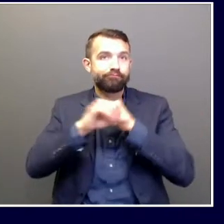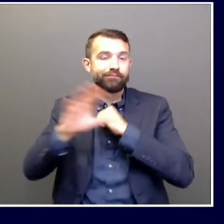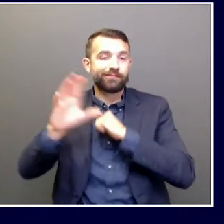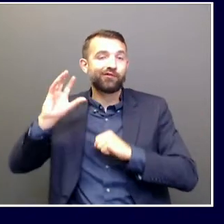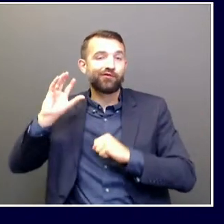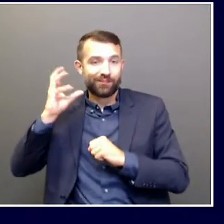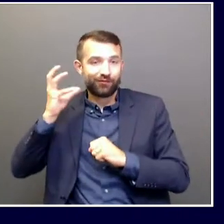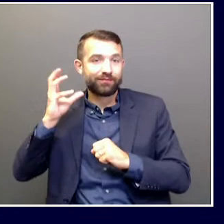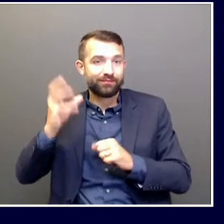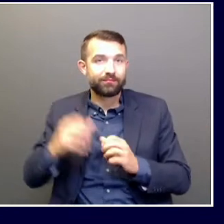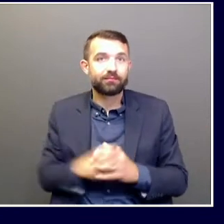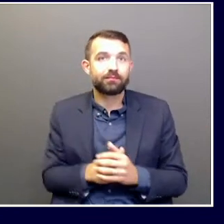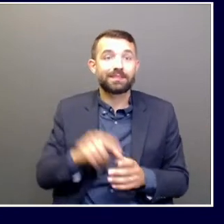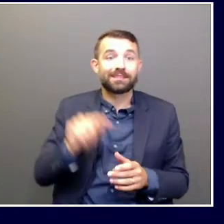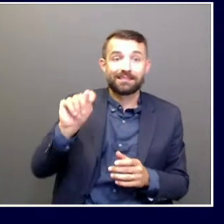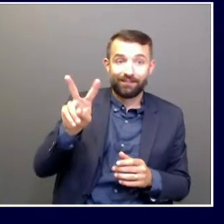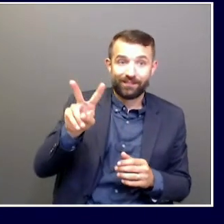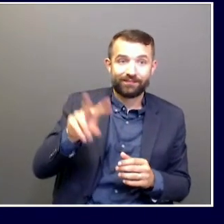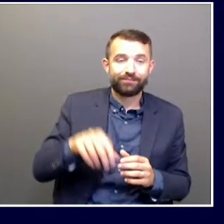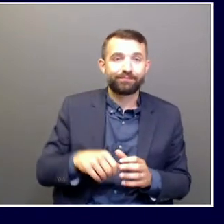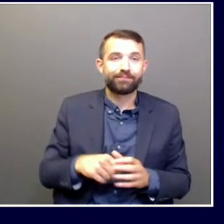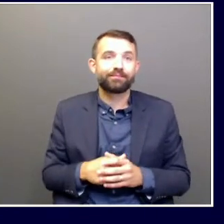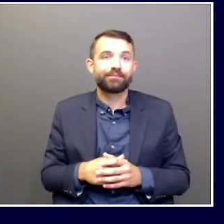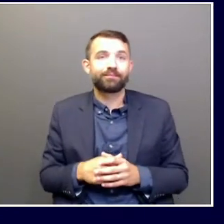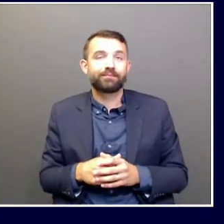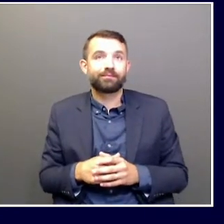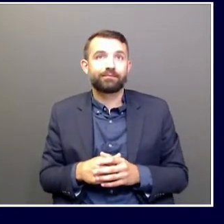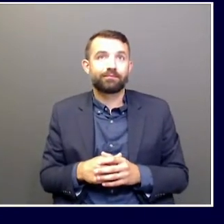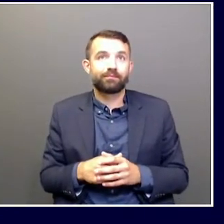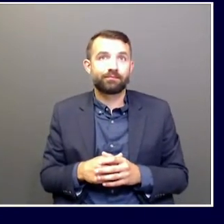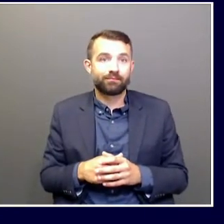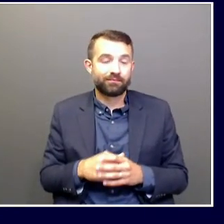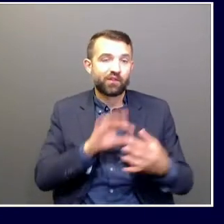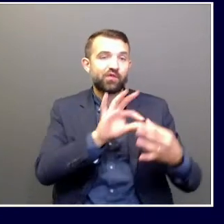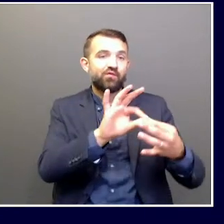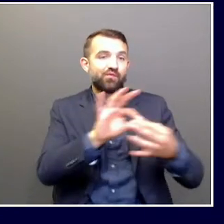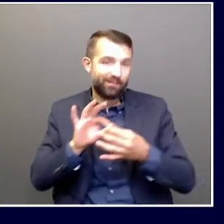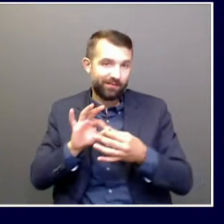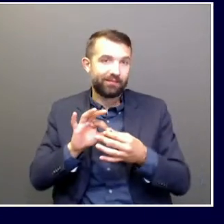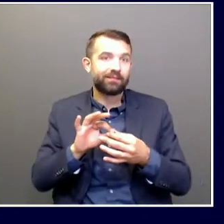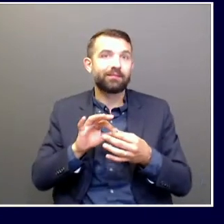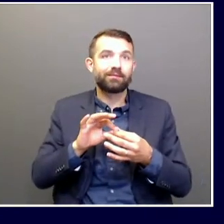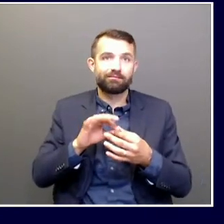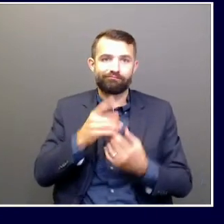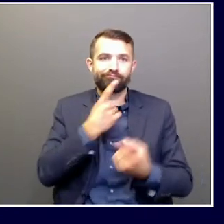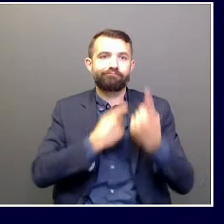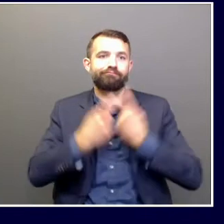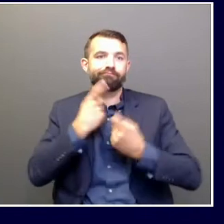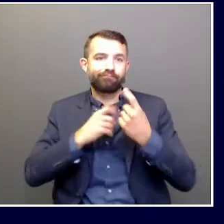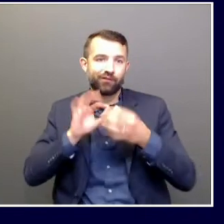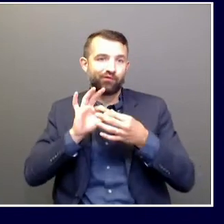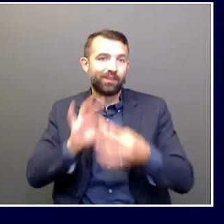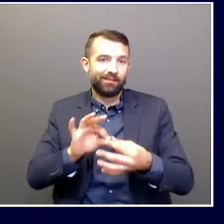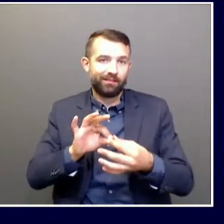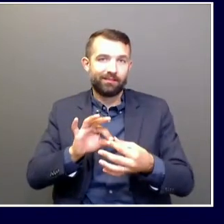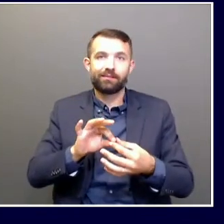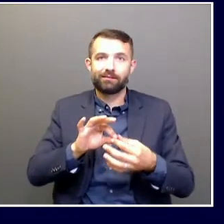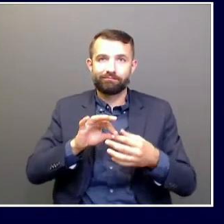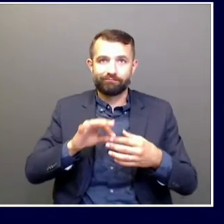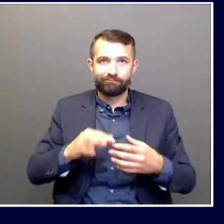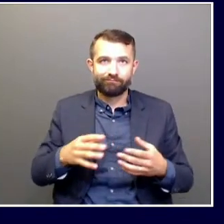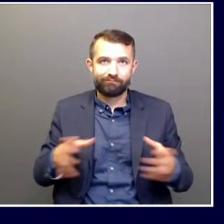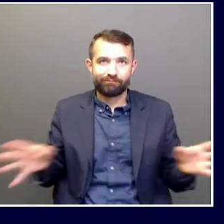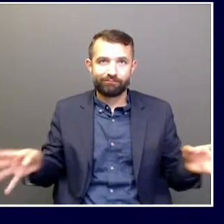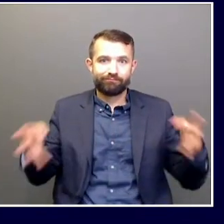state, addressing one particular set of questions that has come up repeatedly around fertility issues, and underscoring